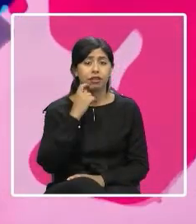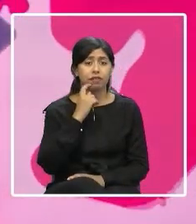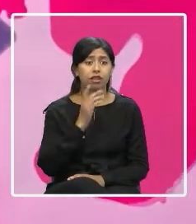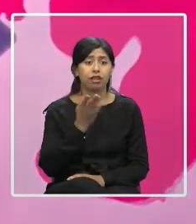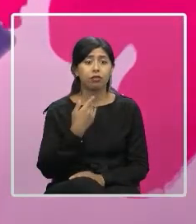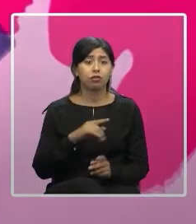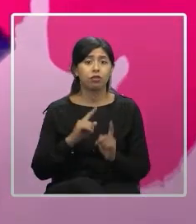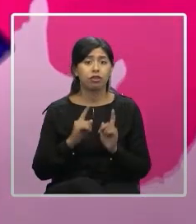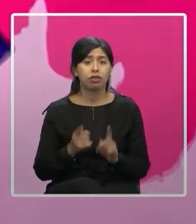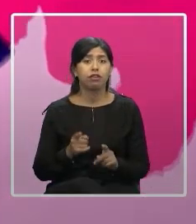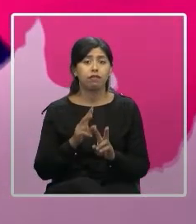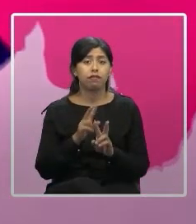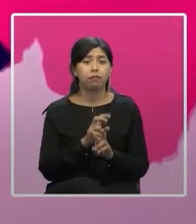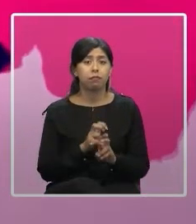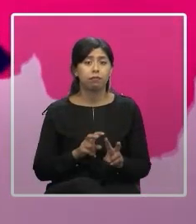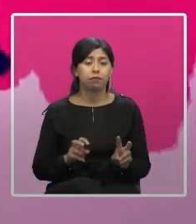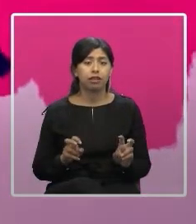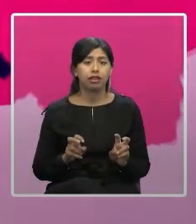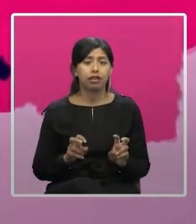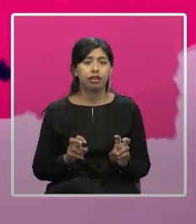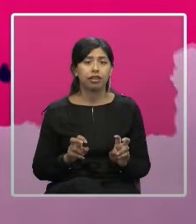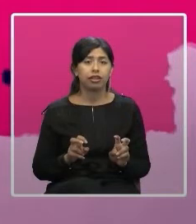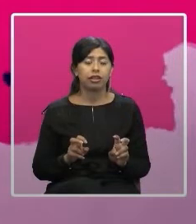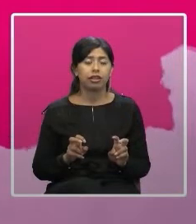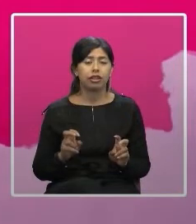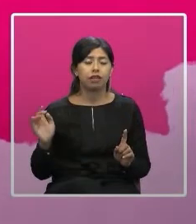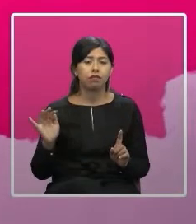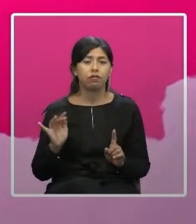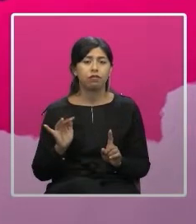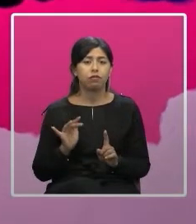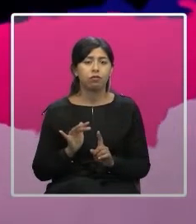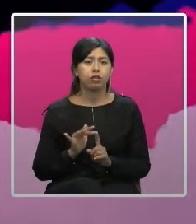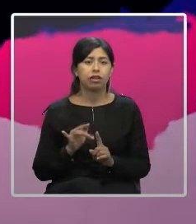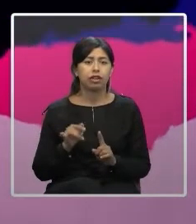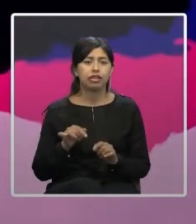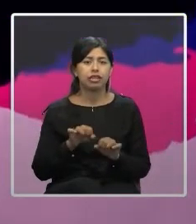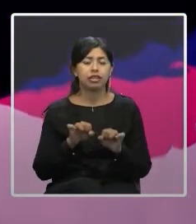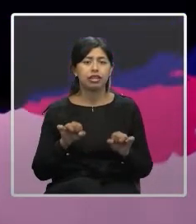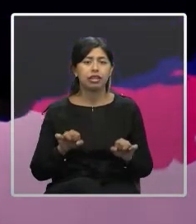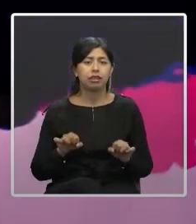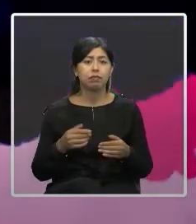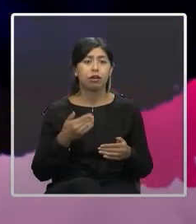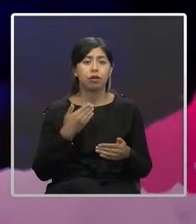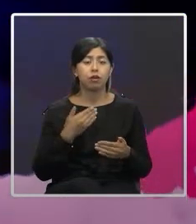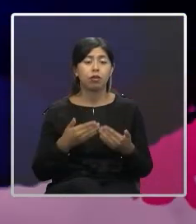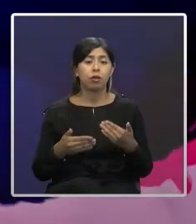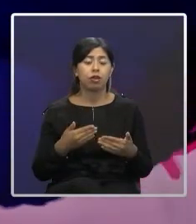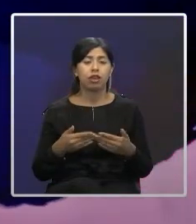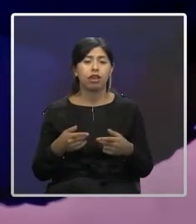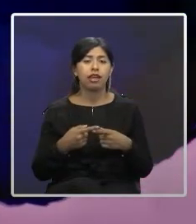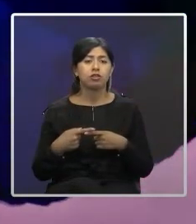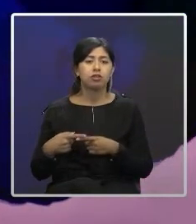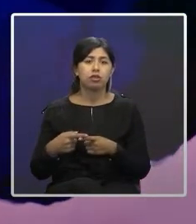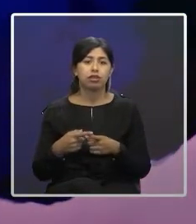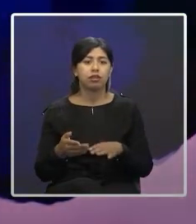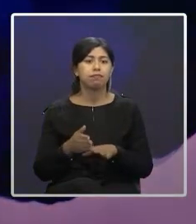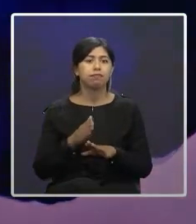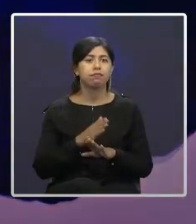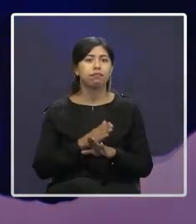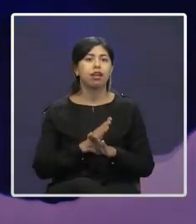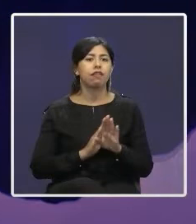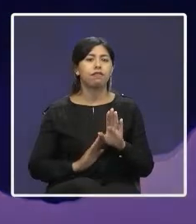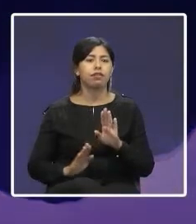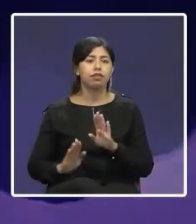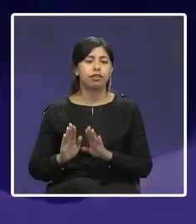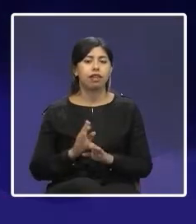to prevent too much dependencies to these affective machines. So because we anthropomorphize these machines, what